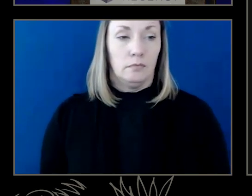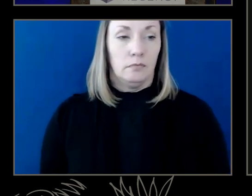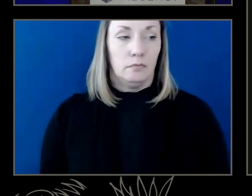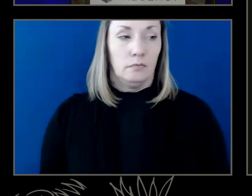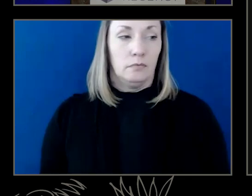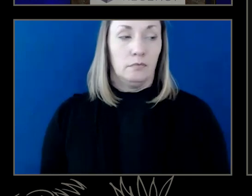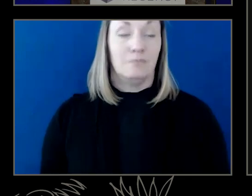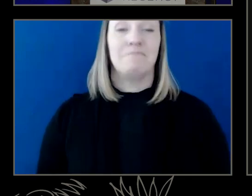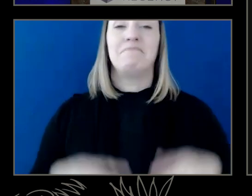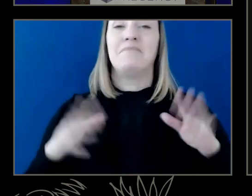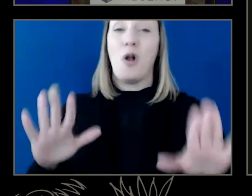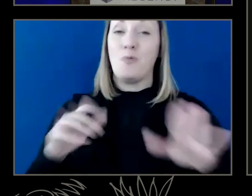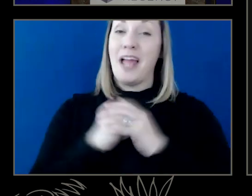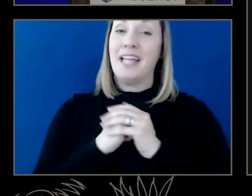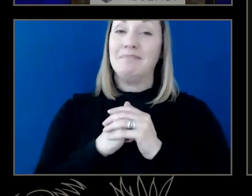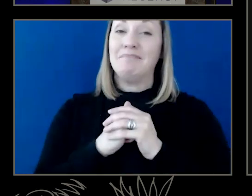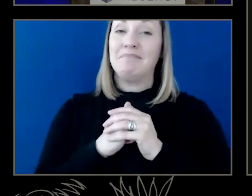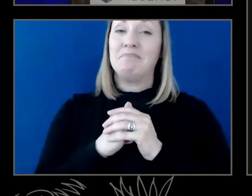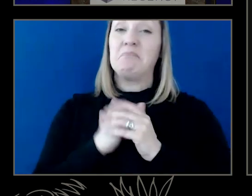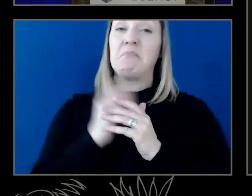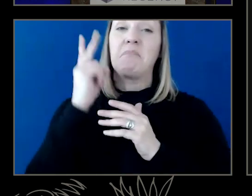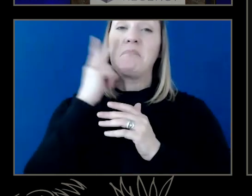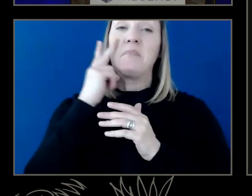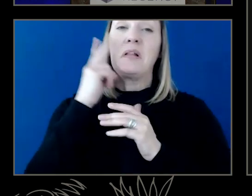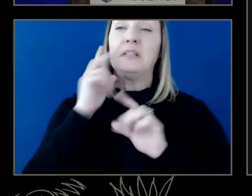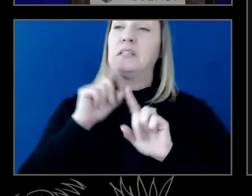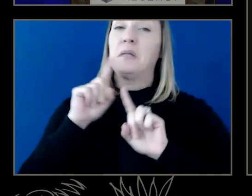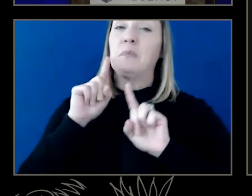All right, let's see the responses.